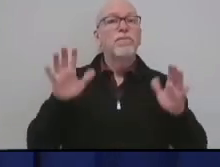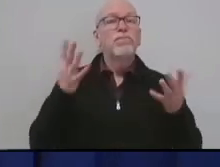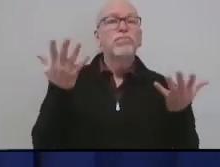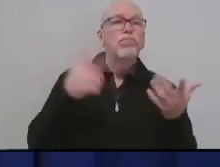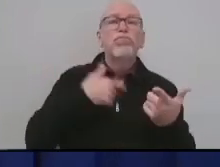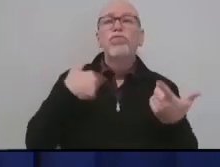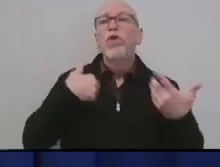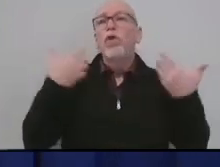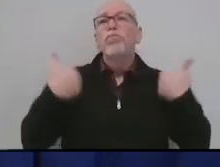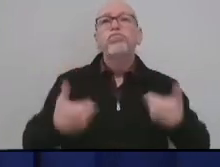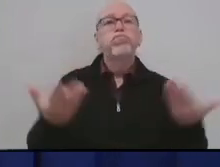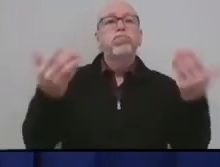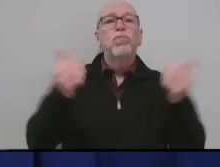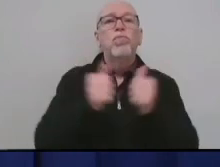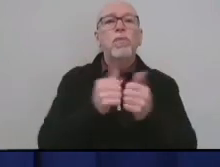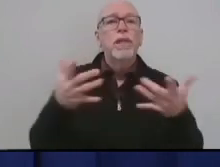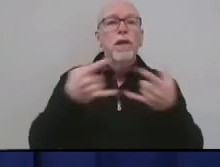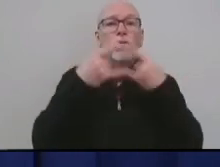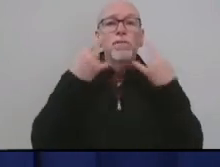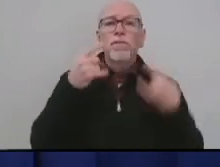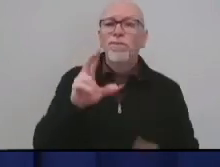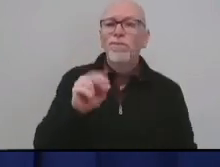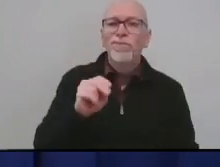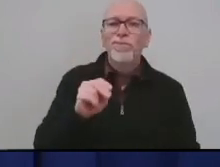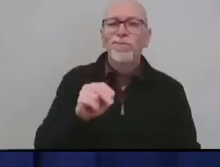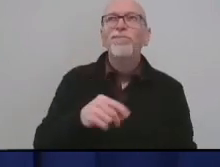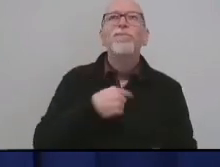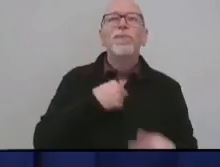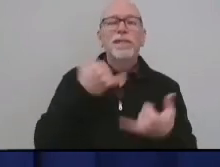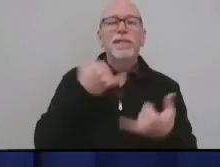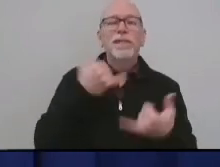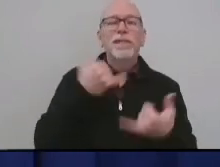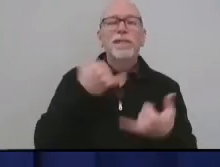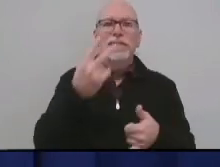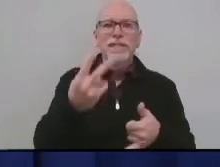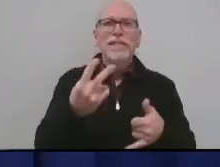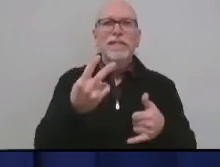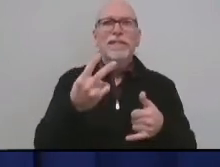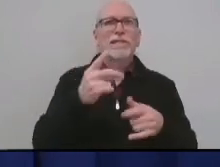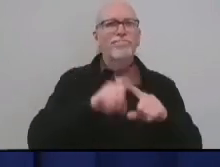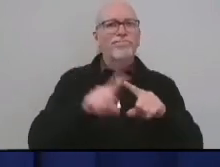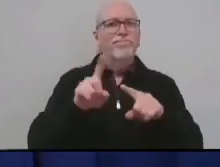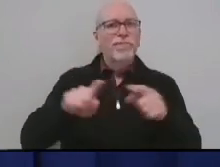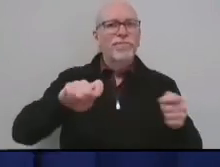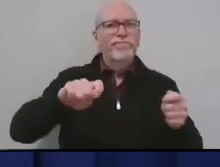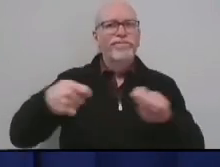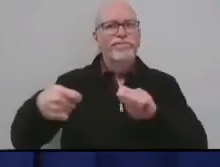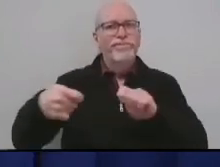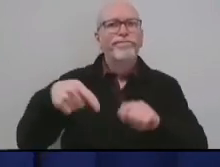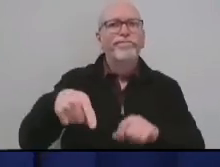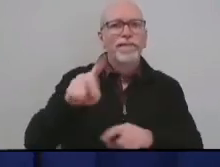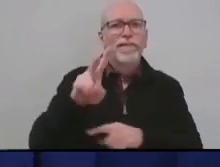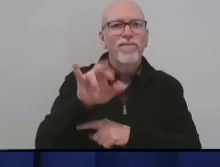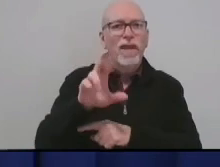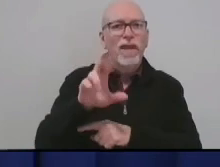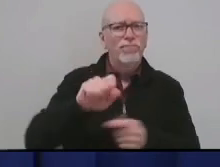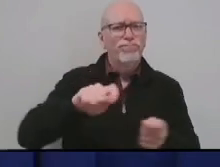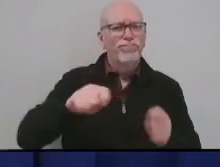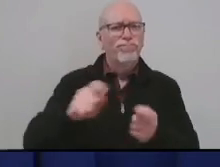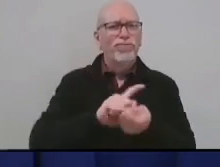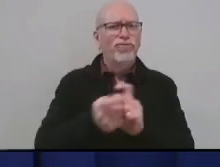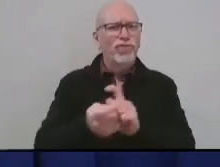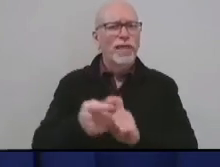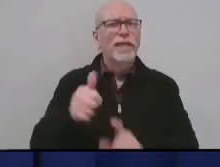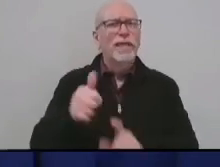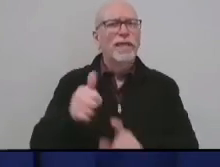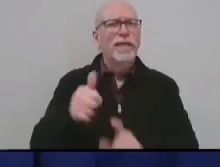in place, we are seeing an increasing number of variants emerge, and our color-coded guidance continues to be a valuable tool that